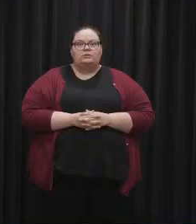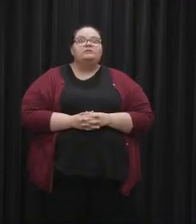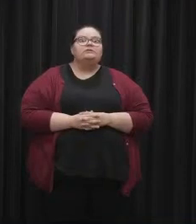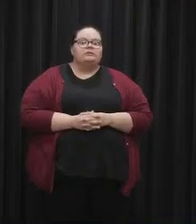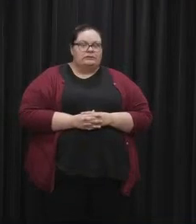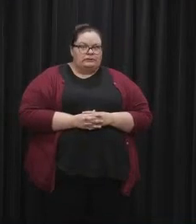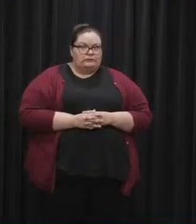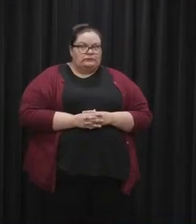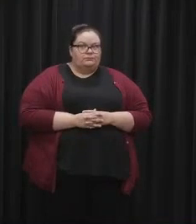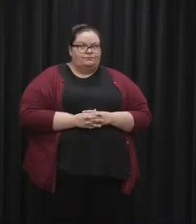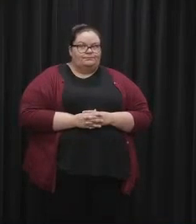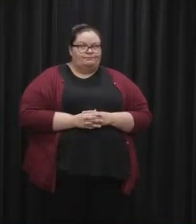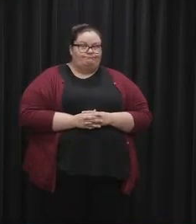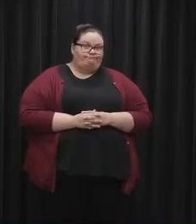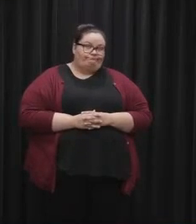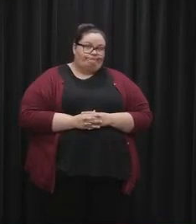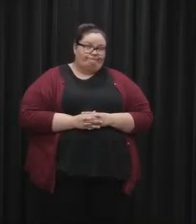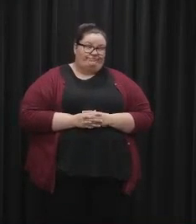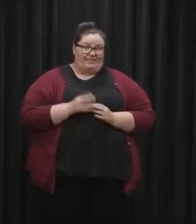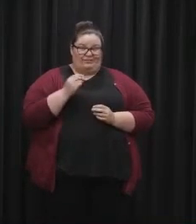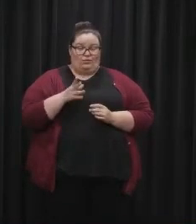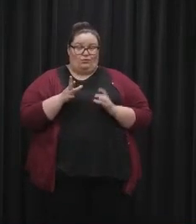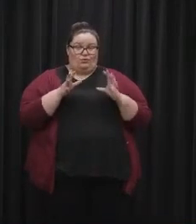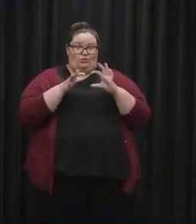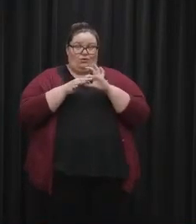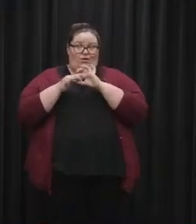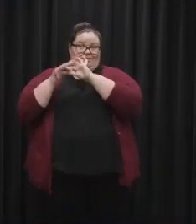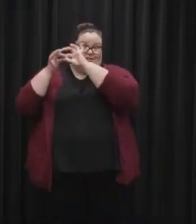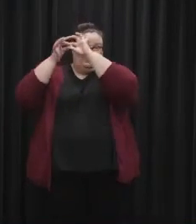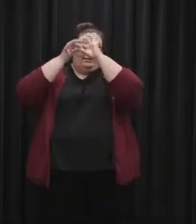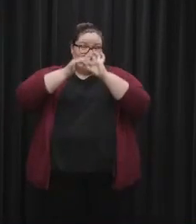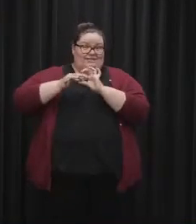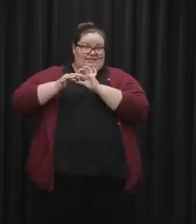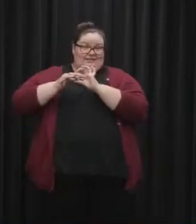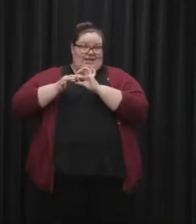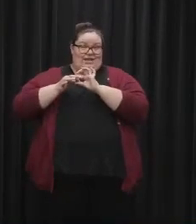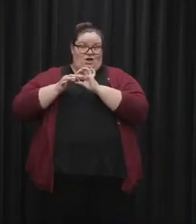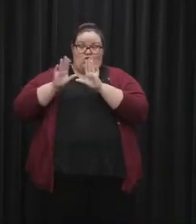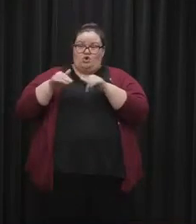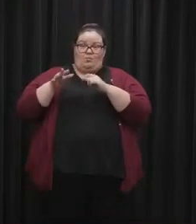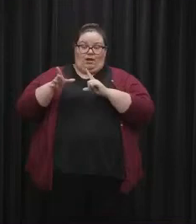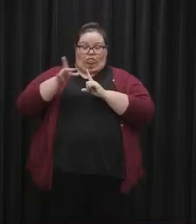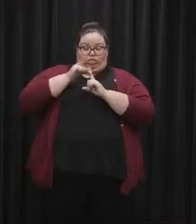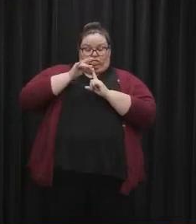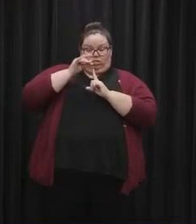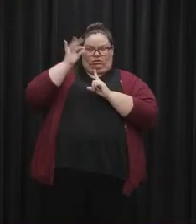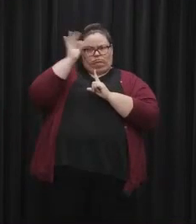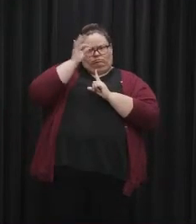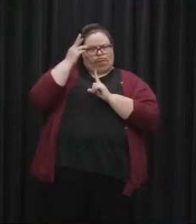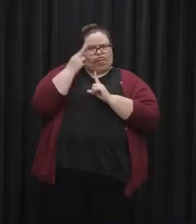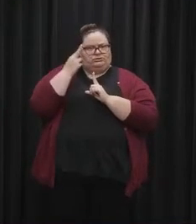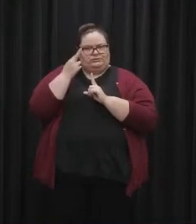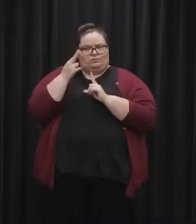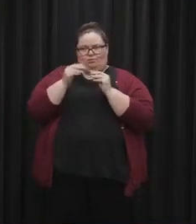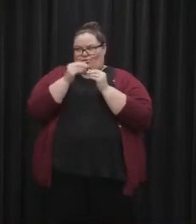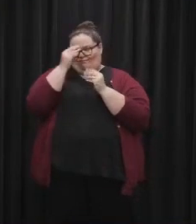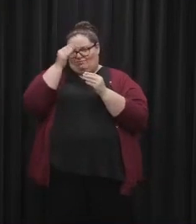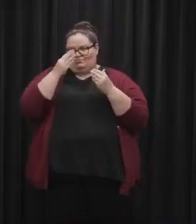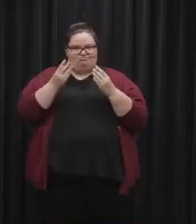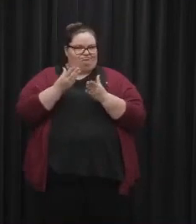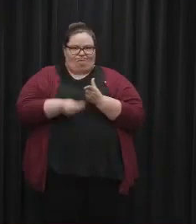So all I can tell you right now is they're all linked and there's no community transmission. I don't have any more information to share at this